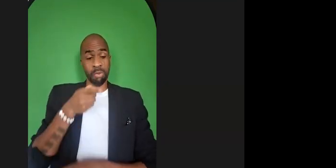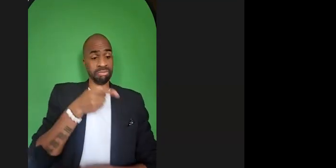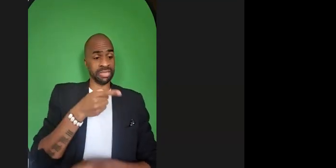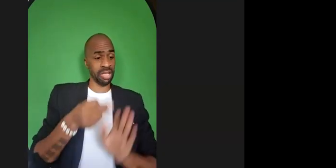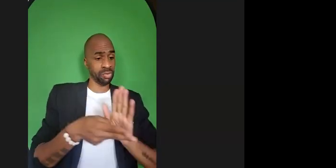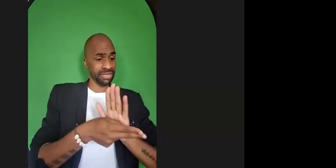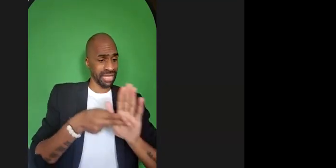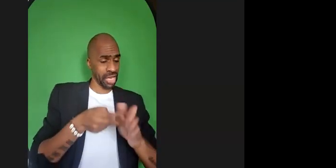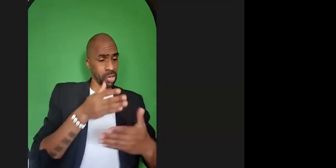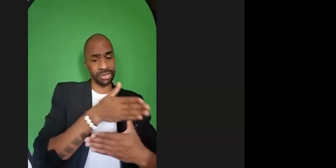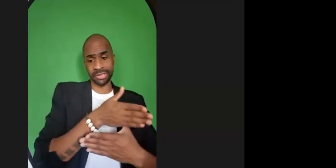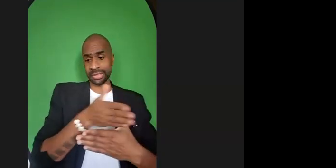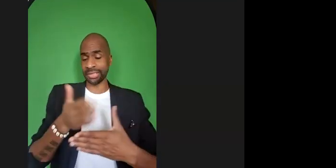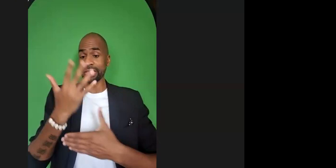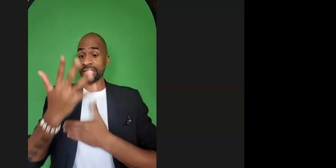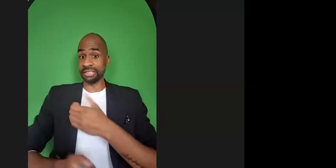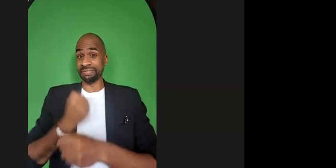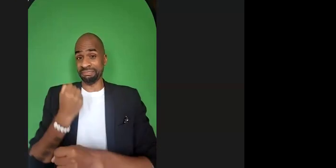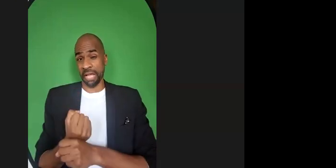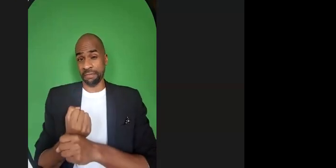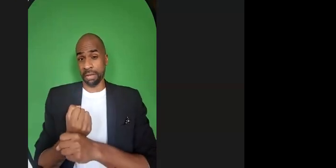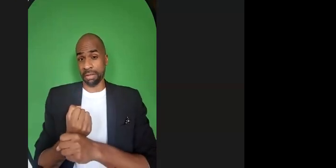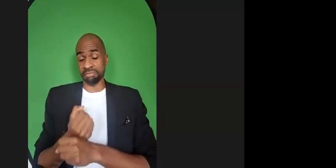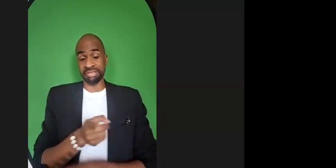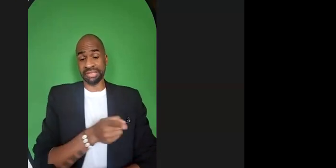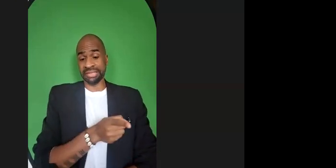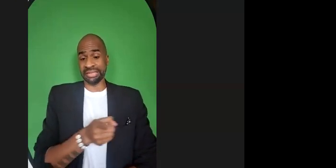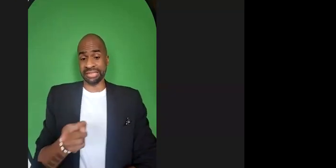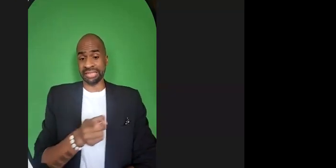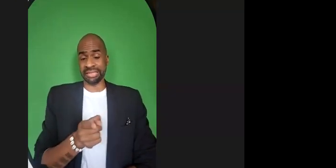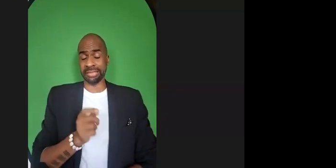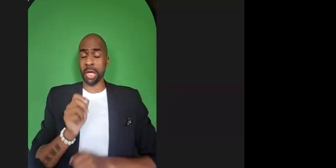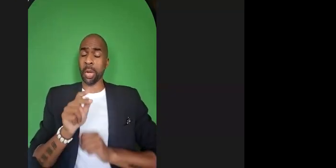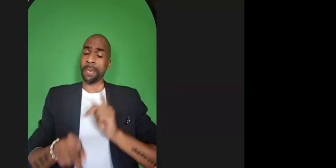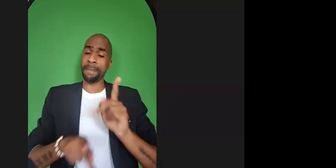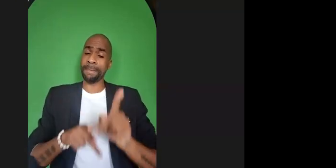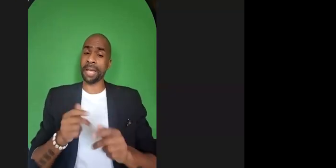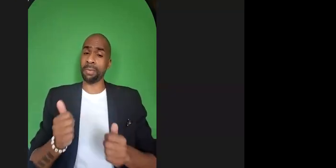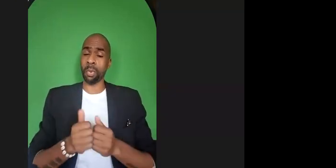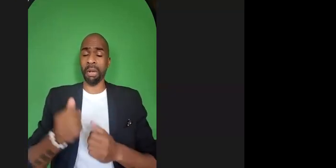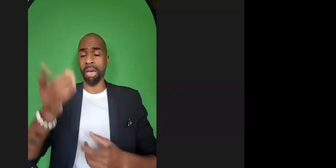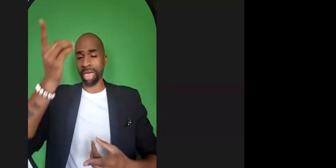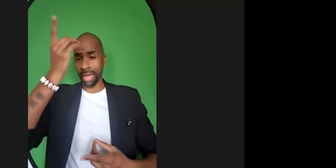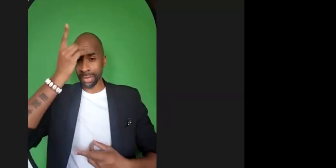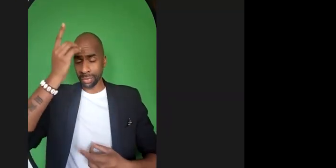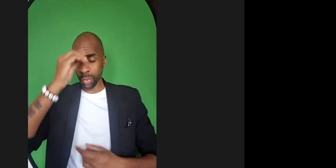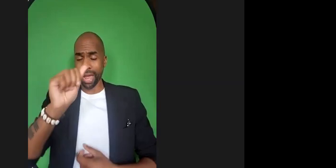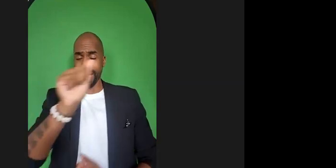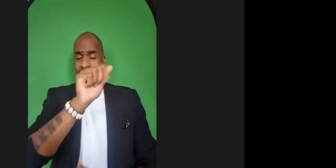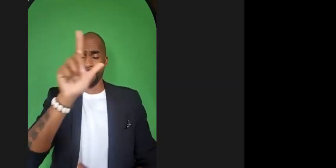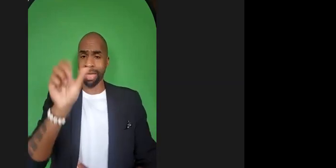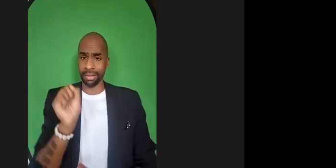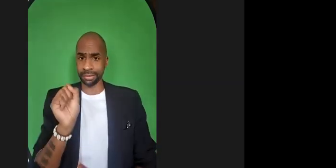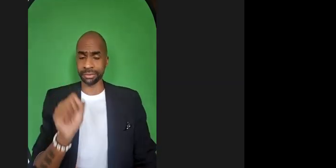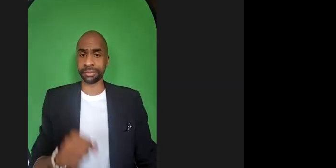unfortunately, during that time, people with ALS do experience a relentless progression of their weakness. And ultimately,